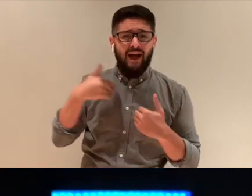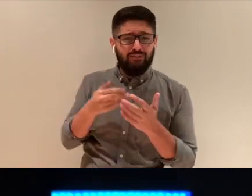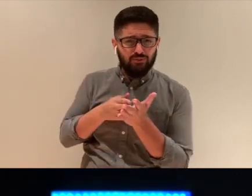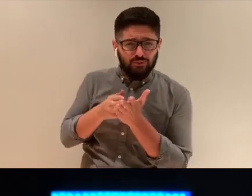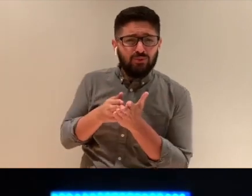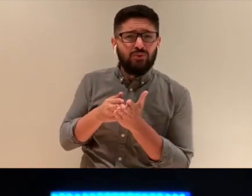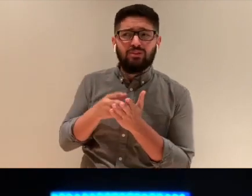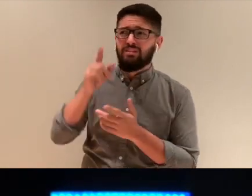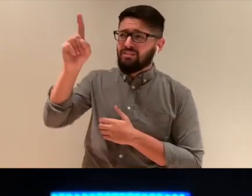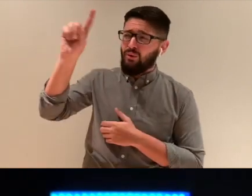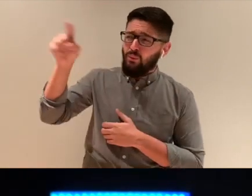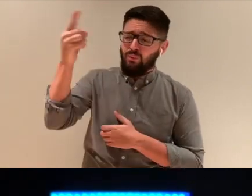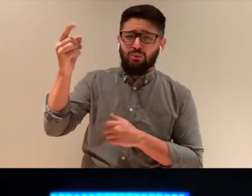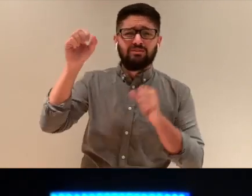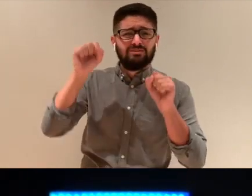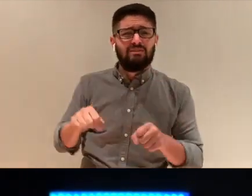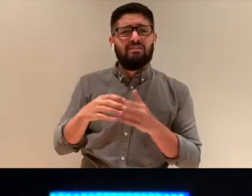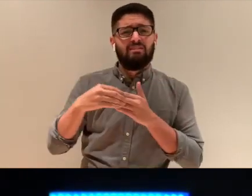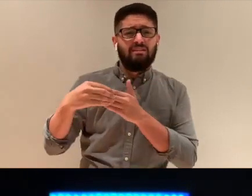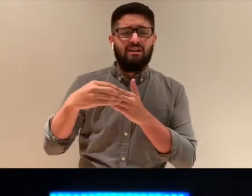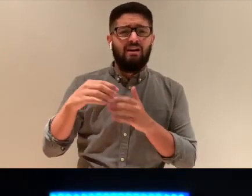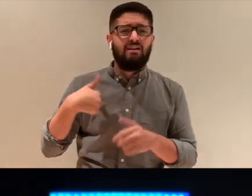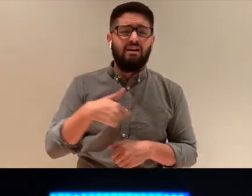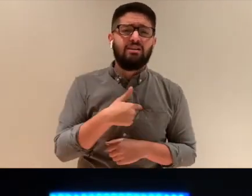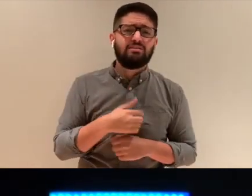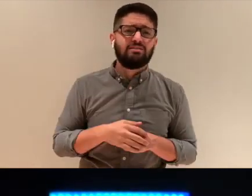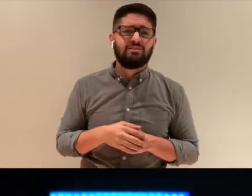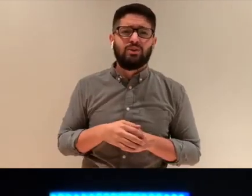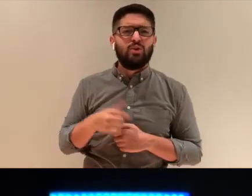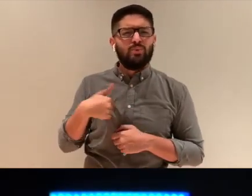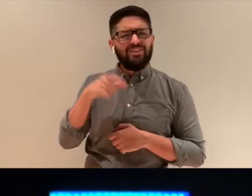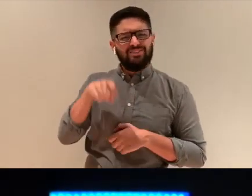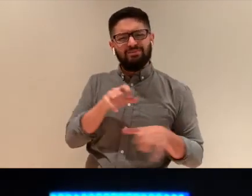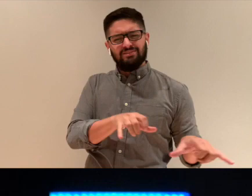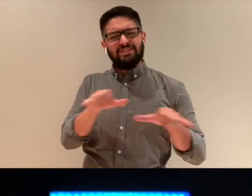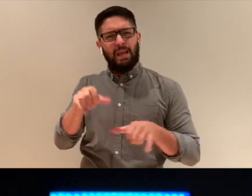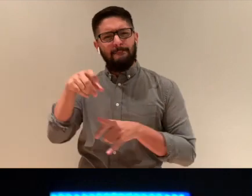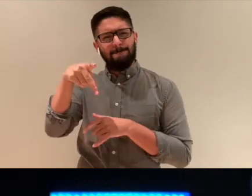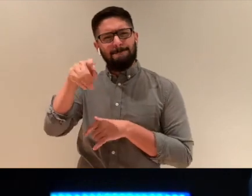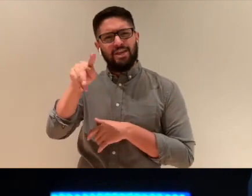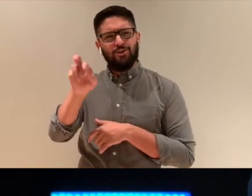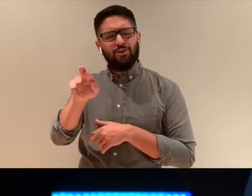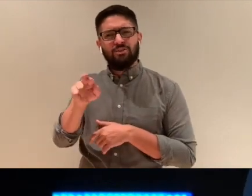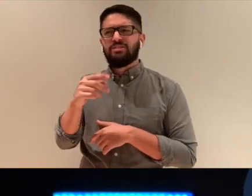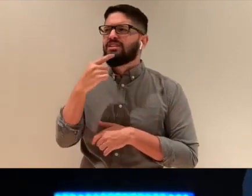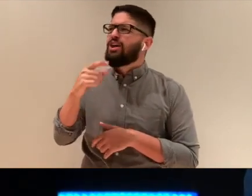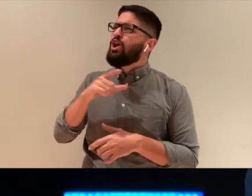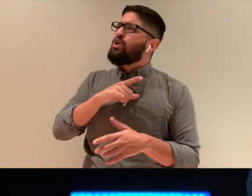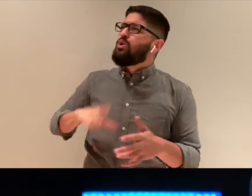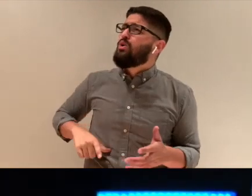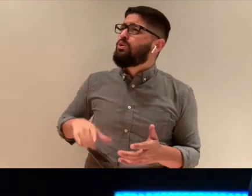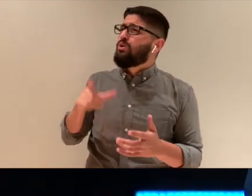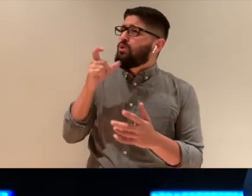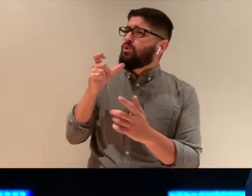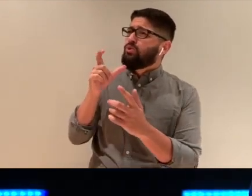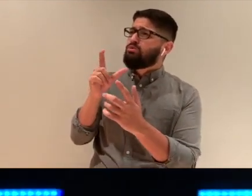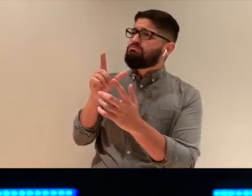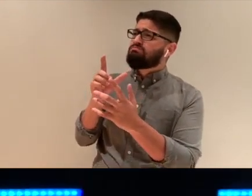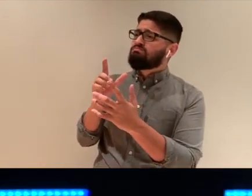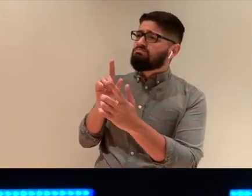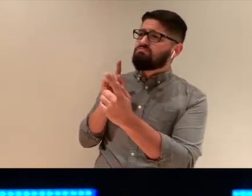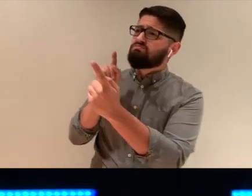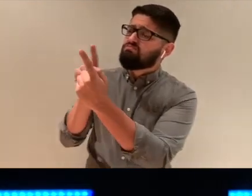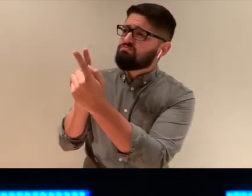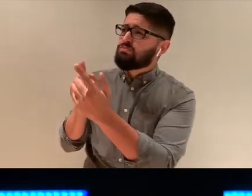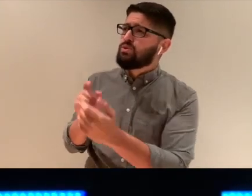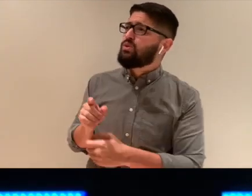truth and He alone can guide us. And so let's be like Peter, who said this, Lord, to whom shall we